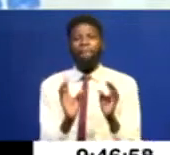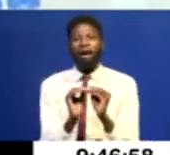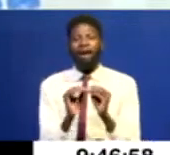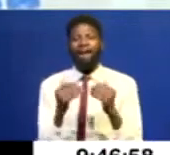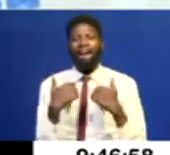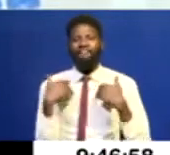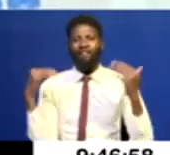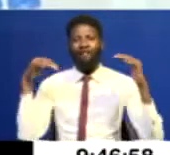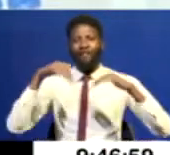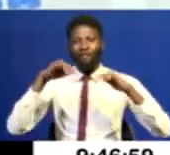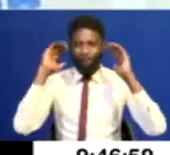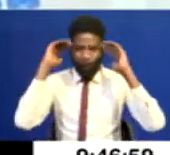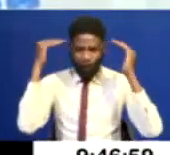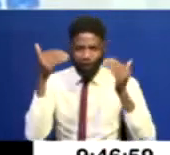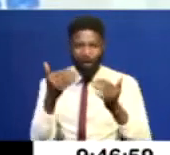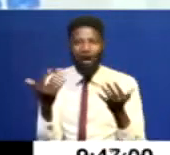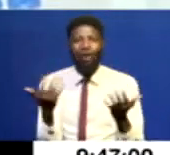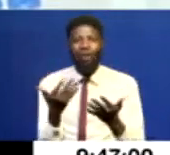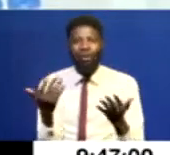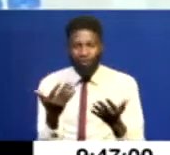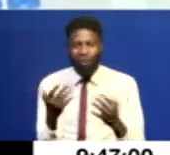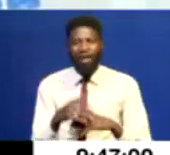conference on non-tariff barriers,